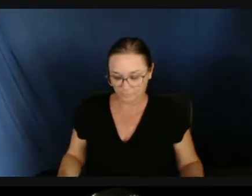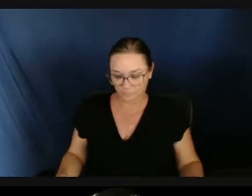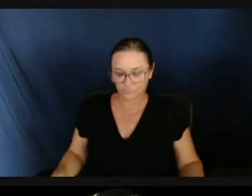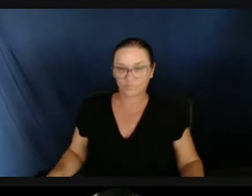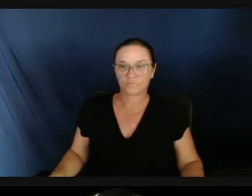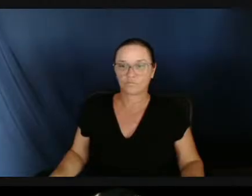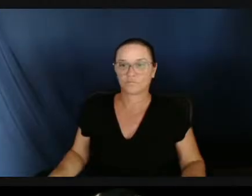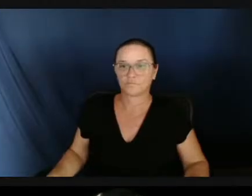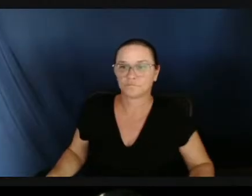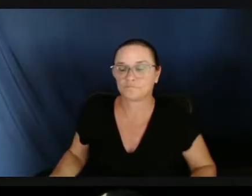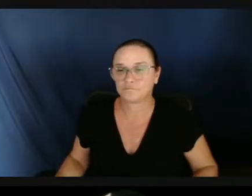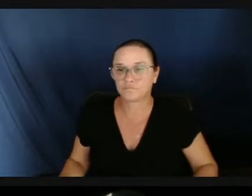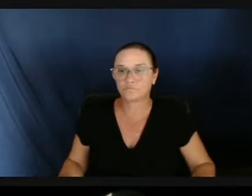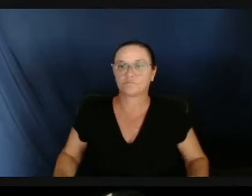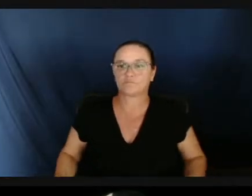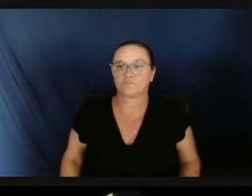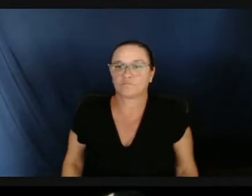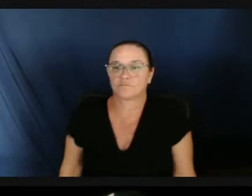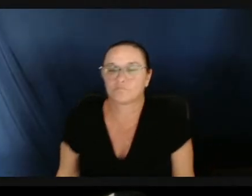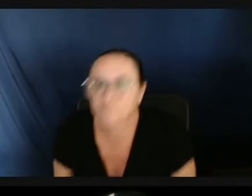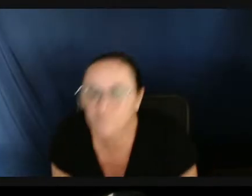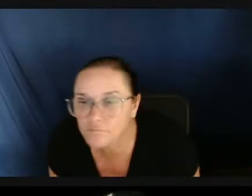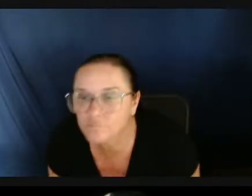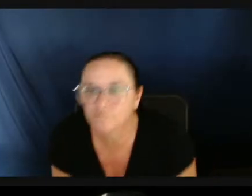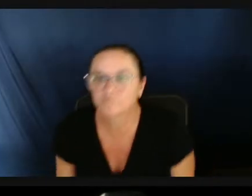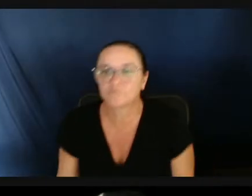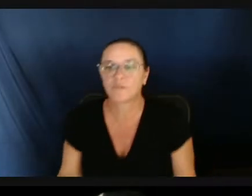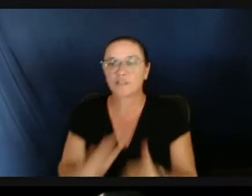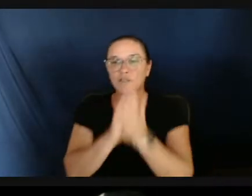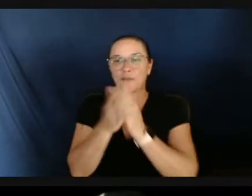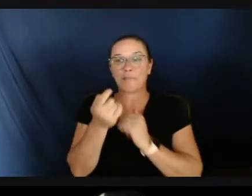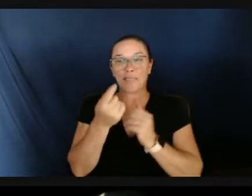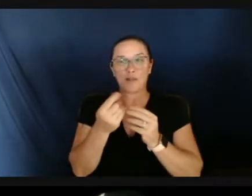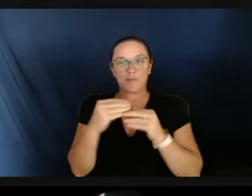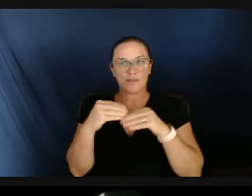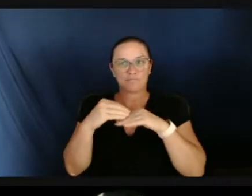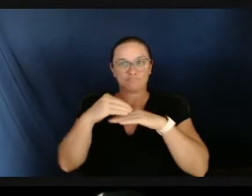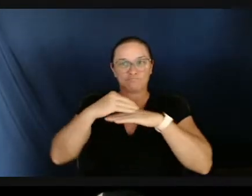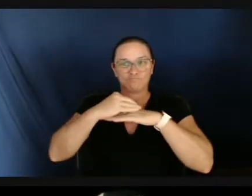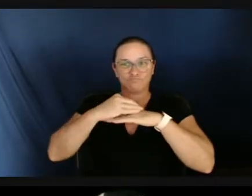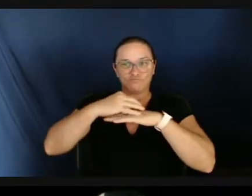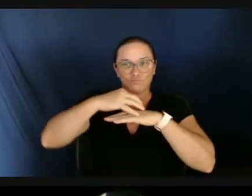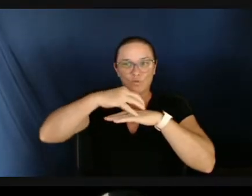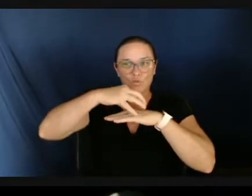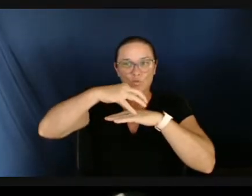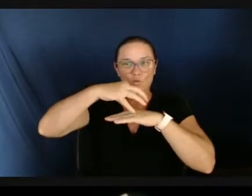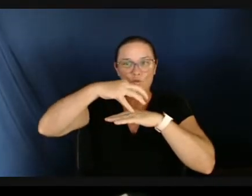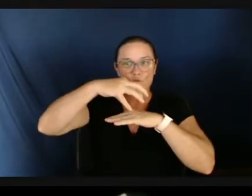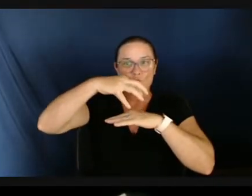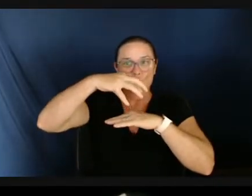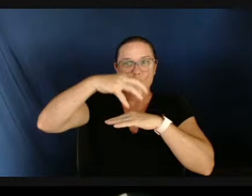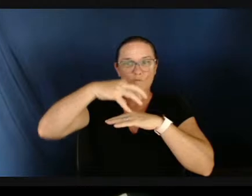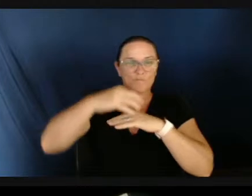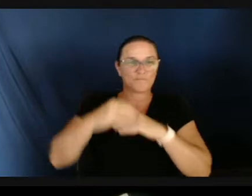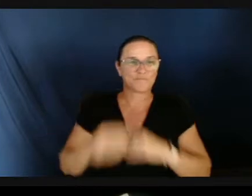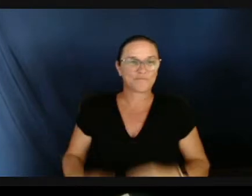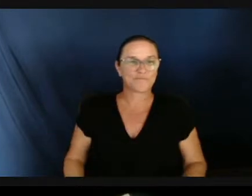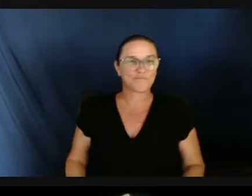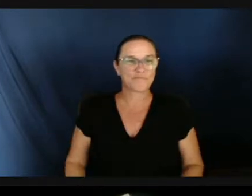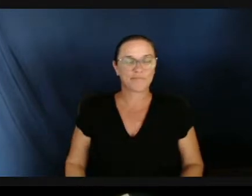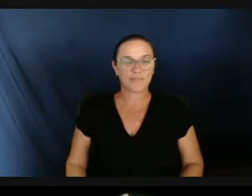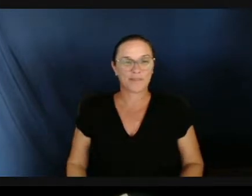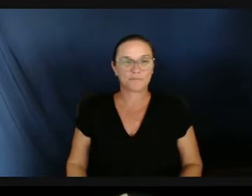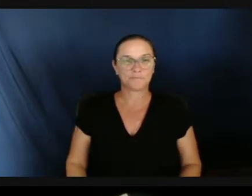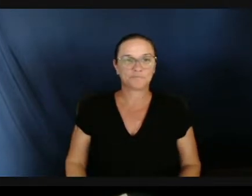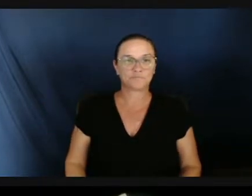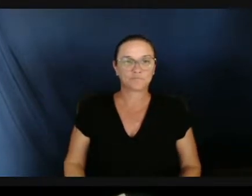See that little dome a little bit taller there. Growing. Yeah, interesting. I mean, it's the king of pump. I've said this before, you